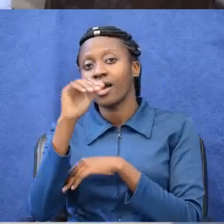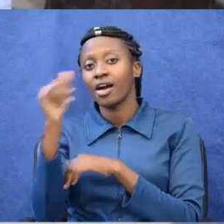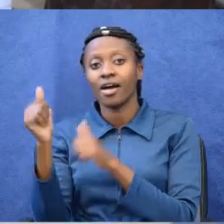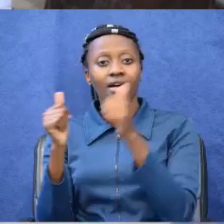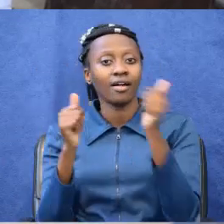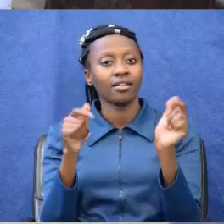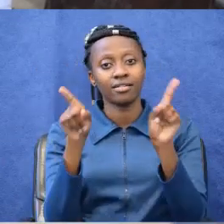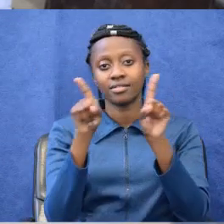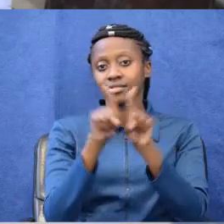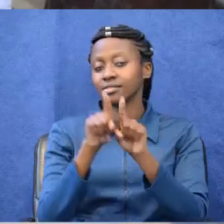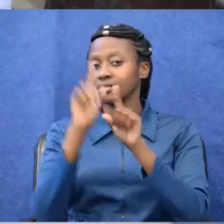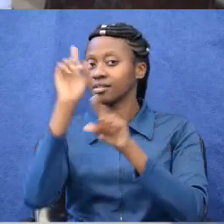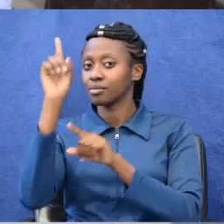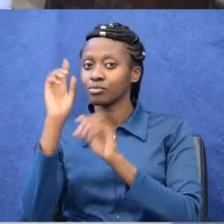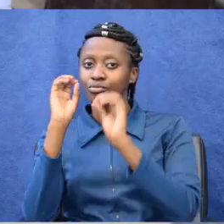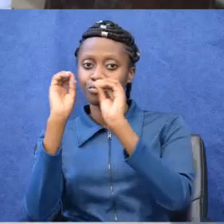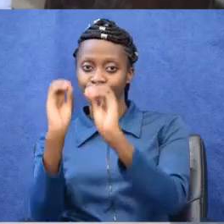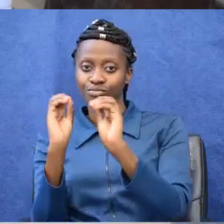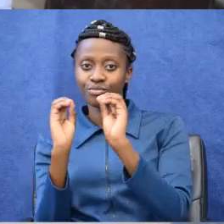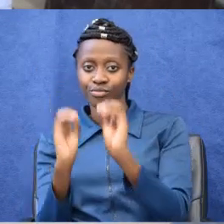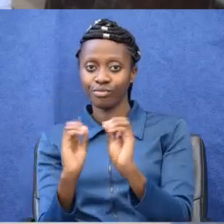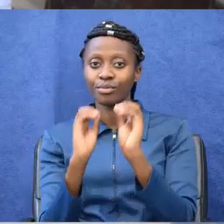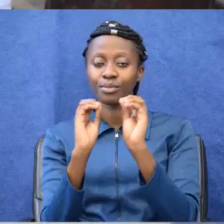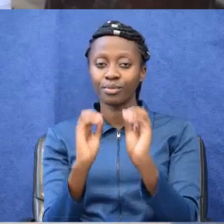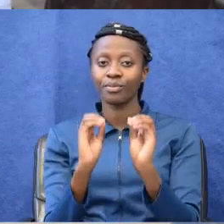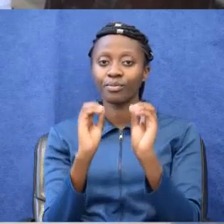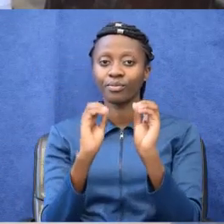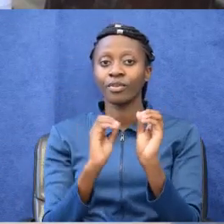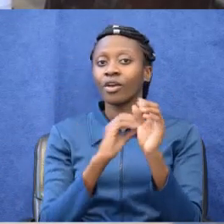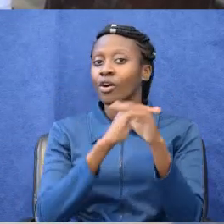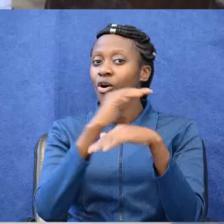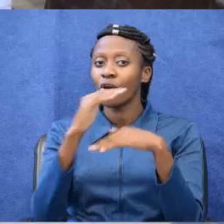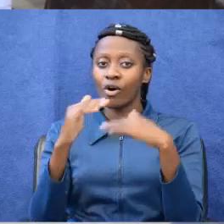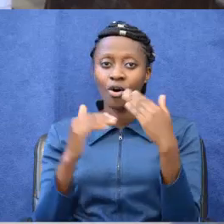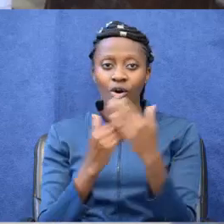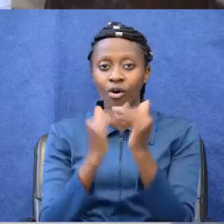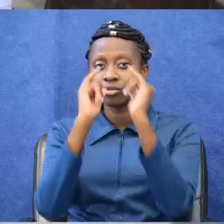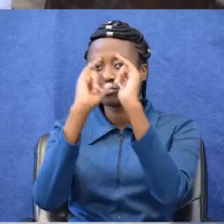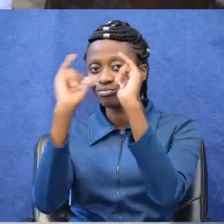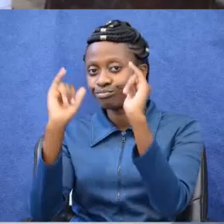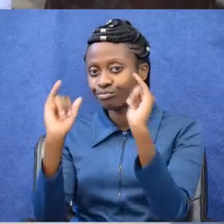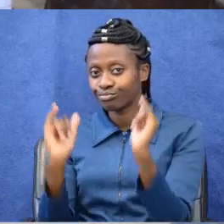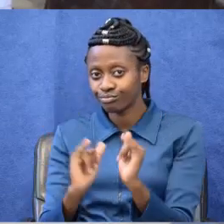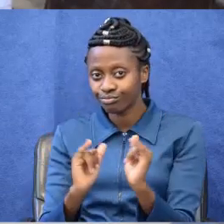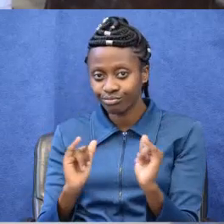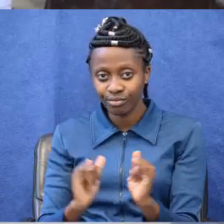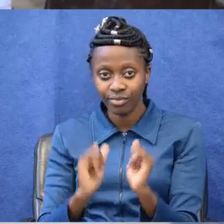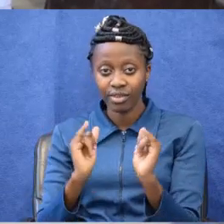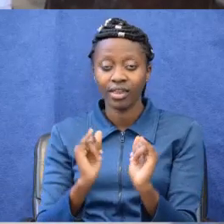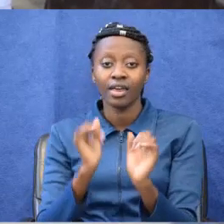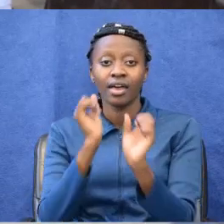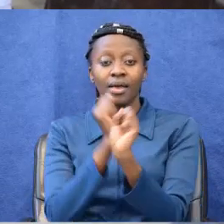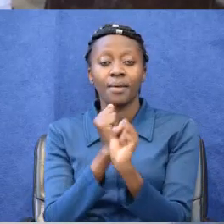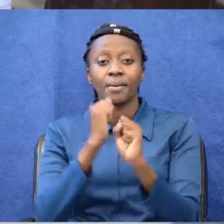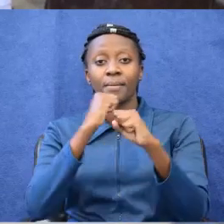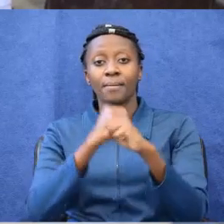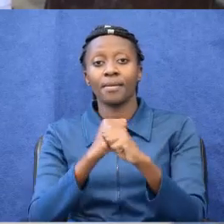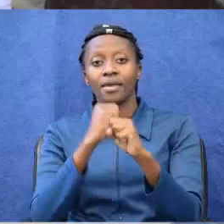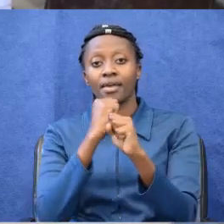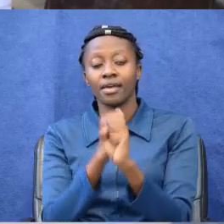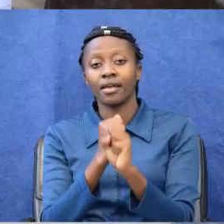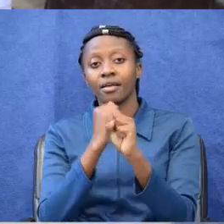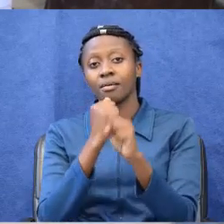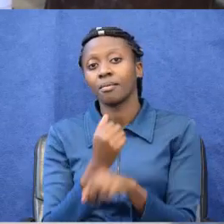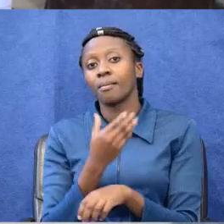God. There is none like you. All the other gods,